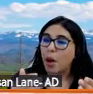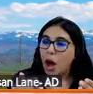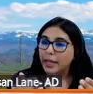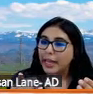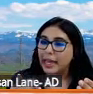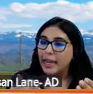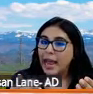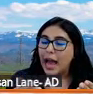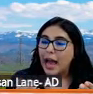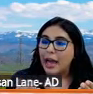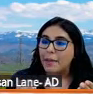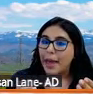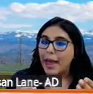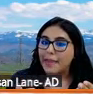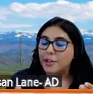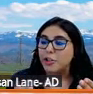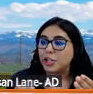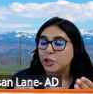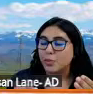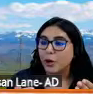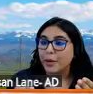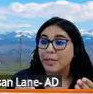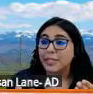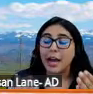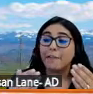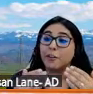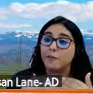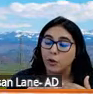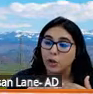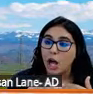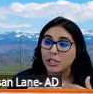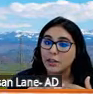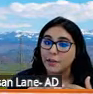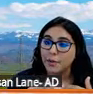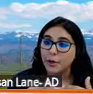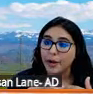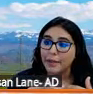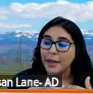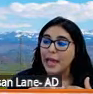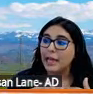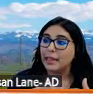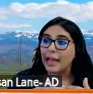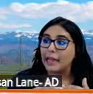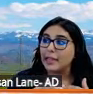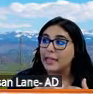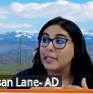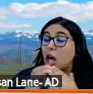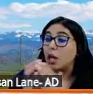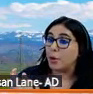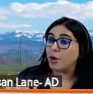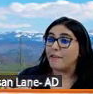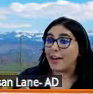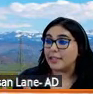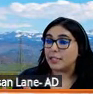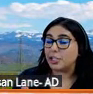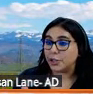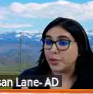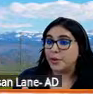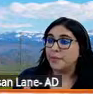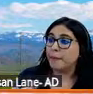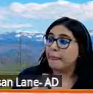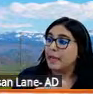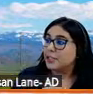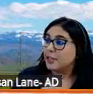out of pocket, and then the traditional program doesn't cover the full cost of the program like these lawnmower events